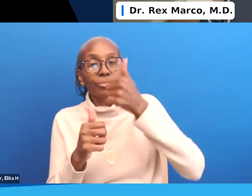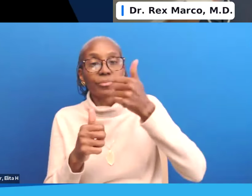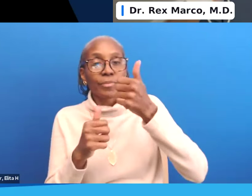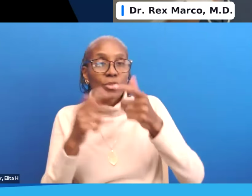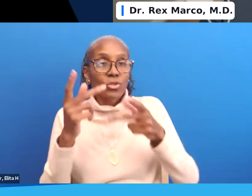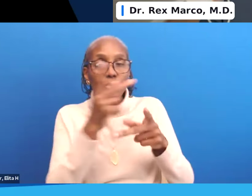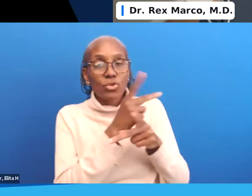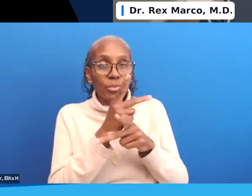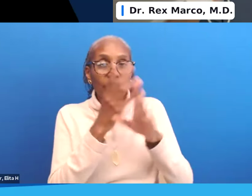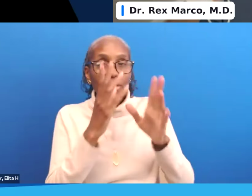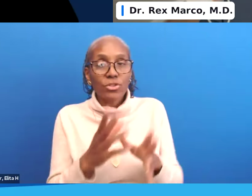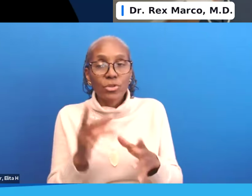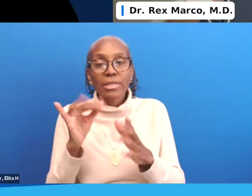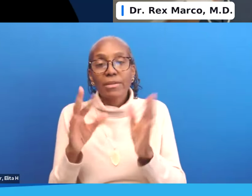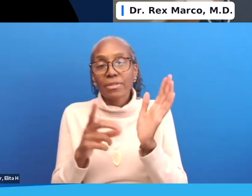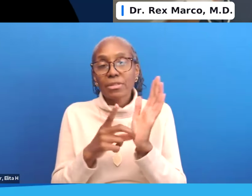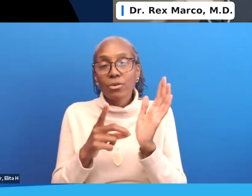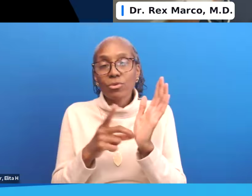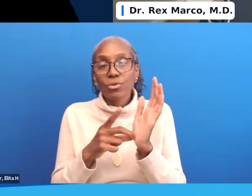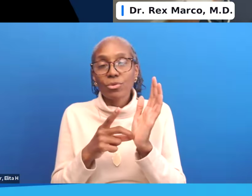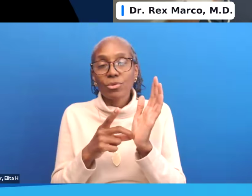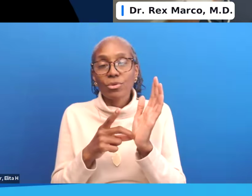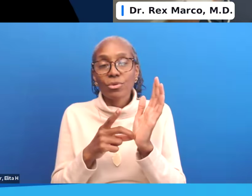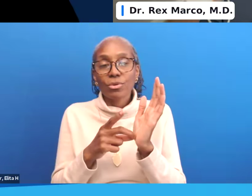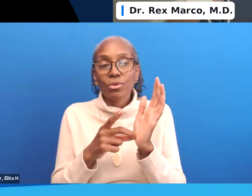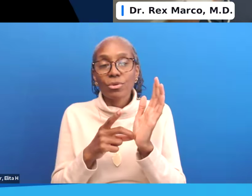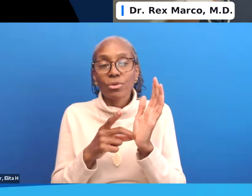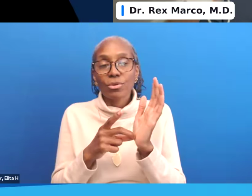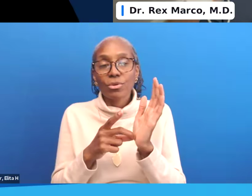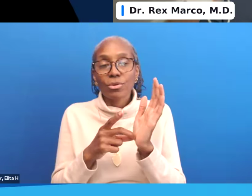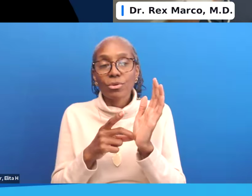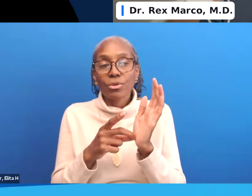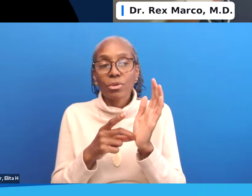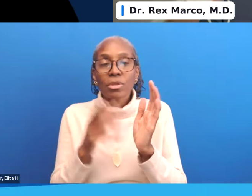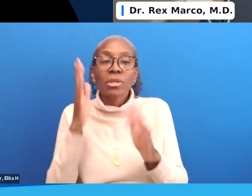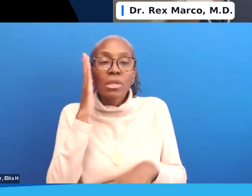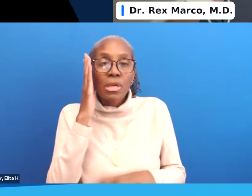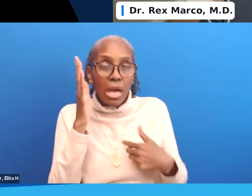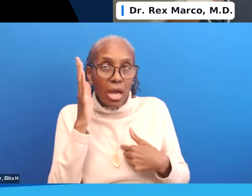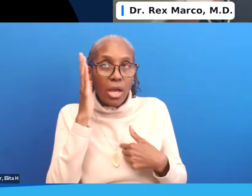And if it's a doctor, then I would